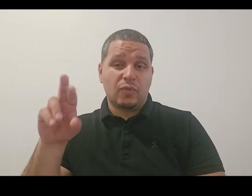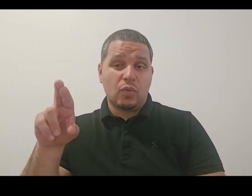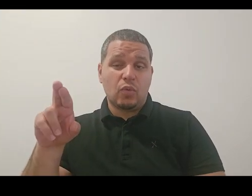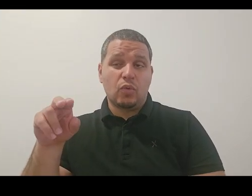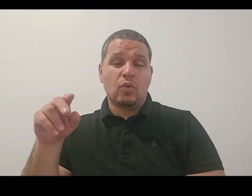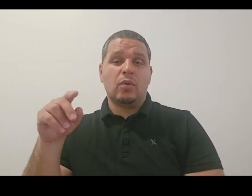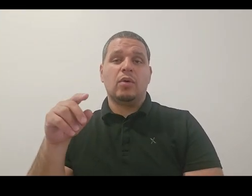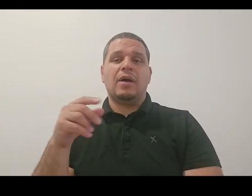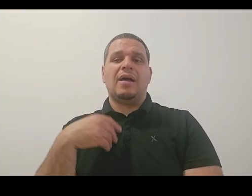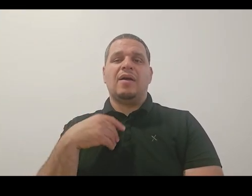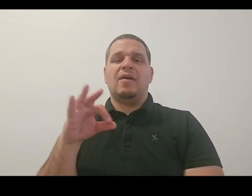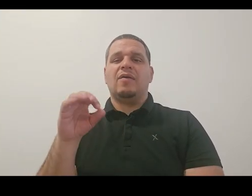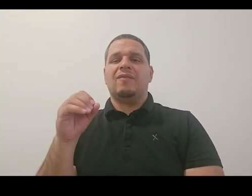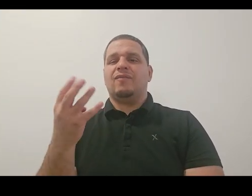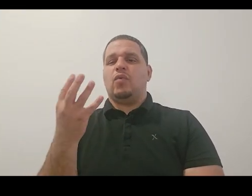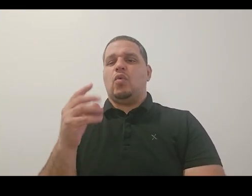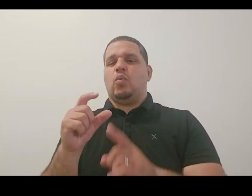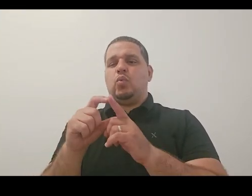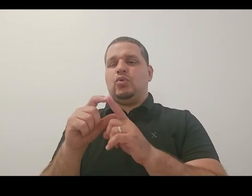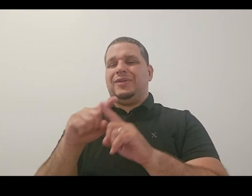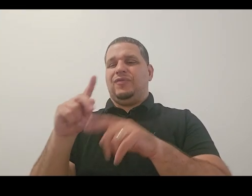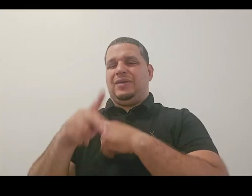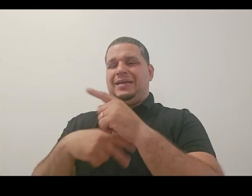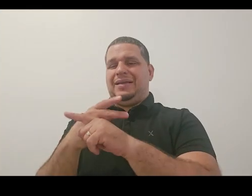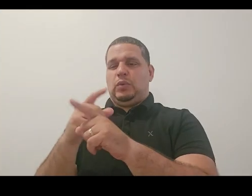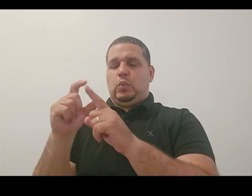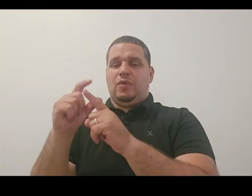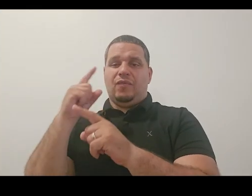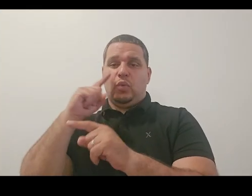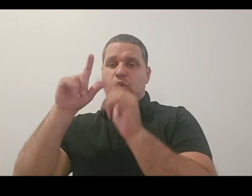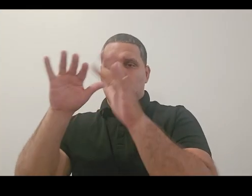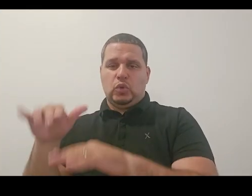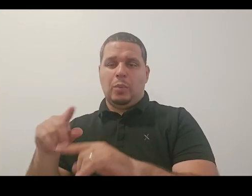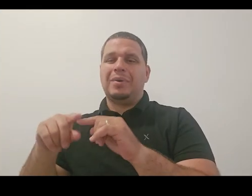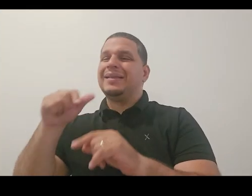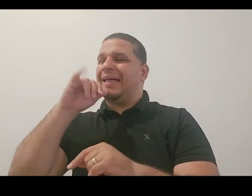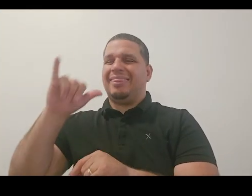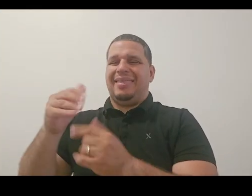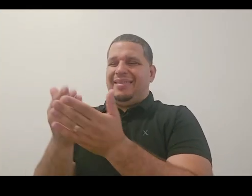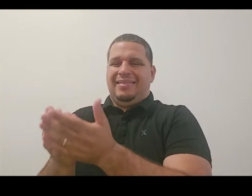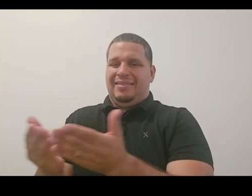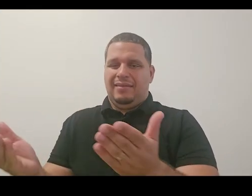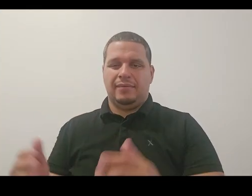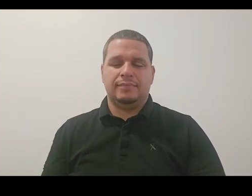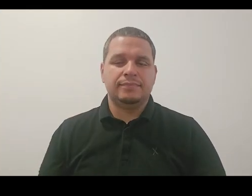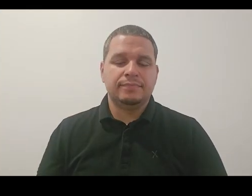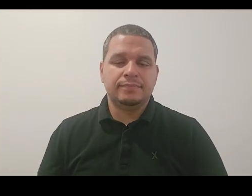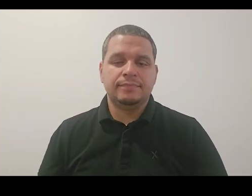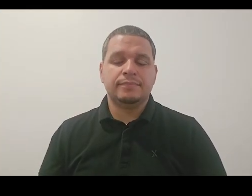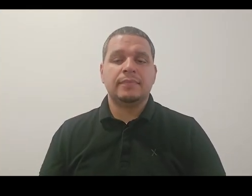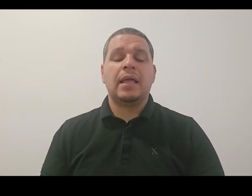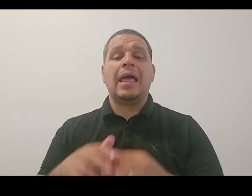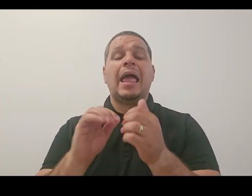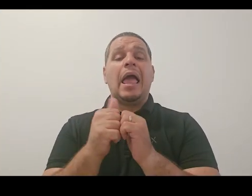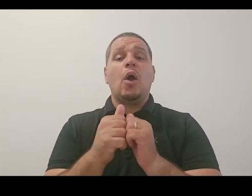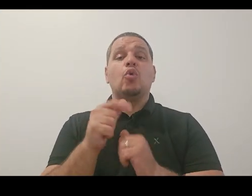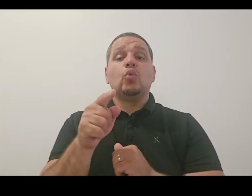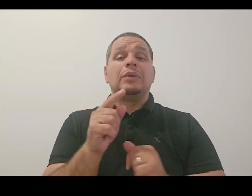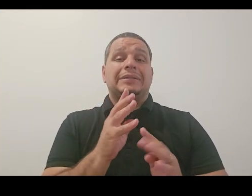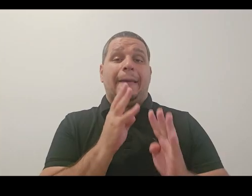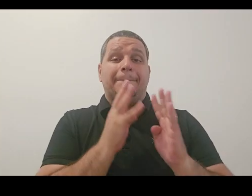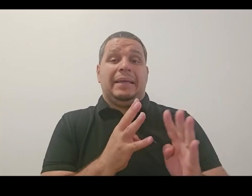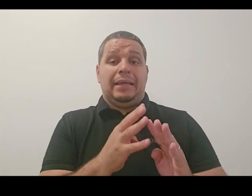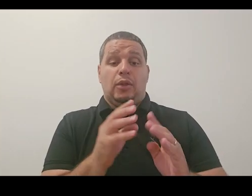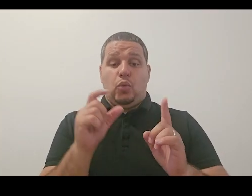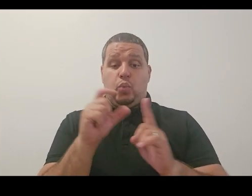Inuit languages have about 4 words for different kinds of snow. But it's not that thing either. But the way that you speak